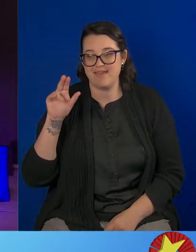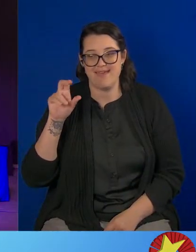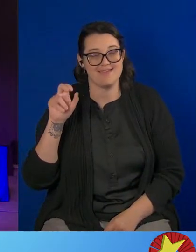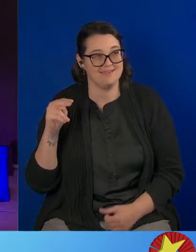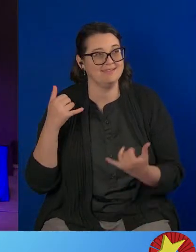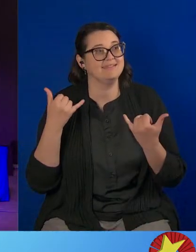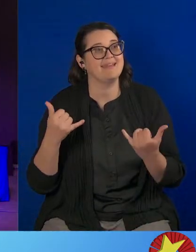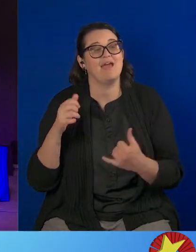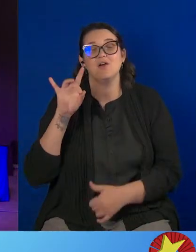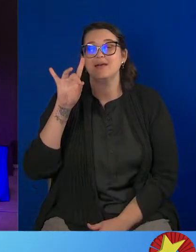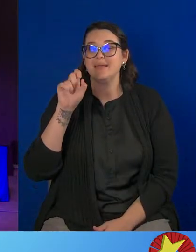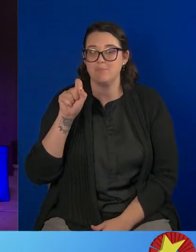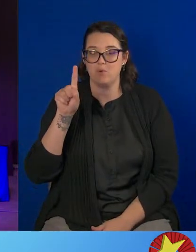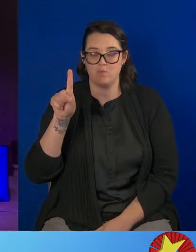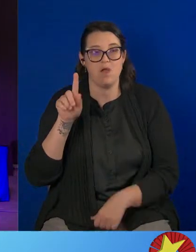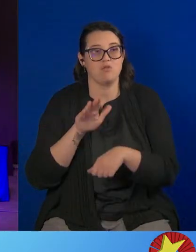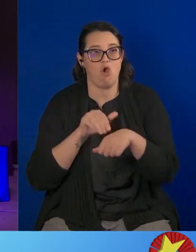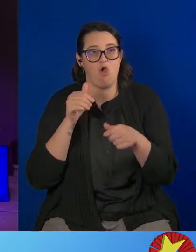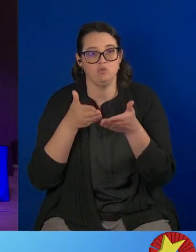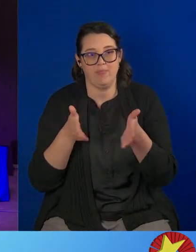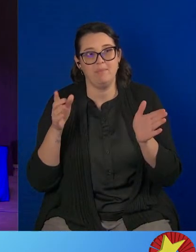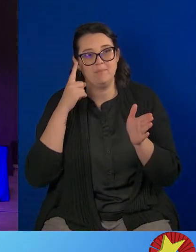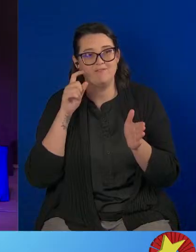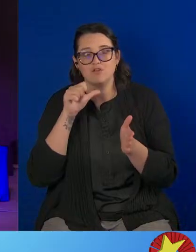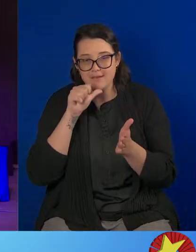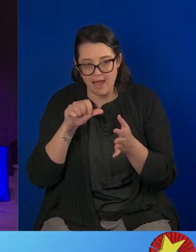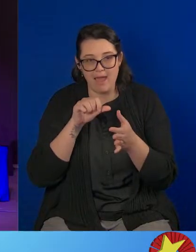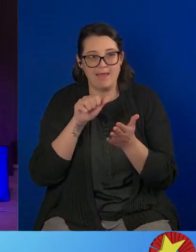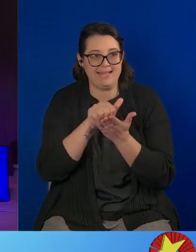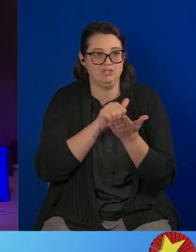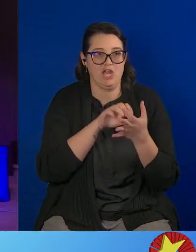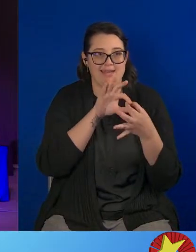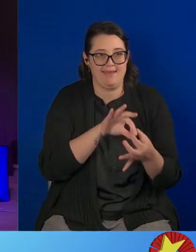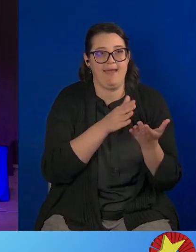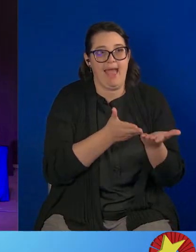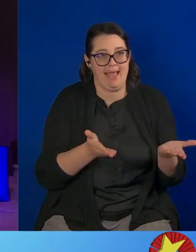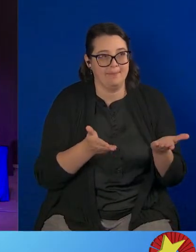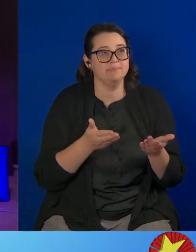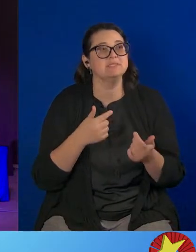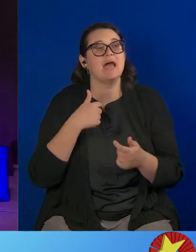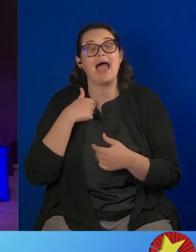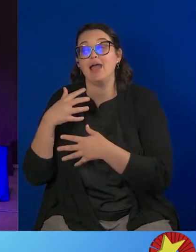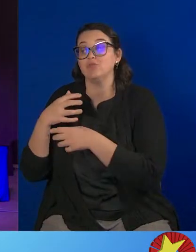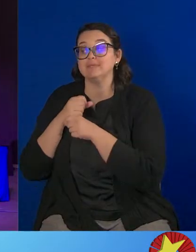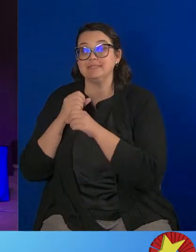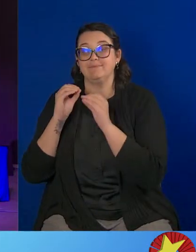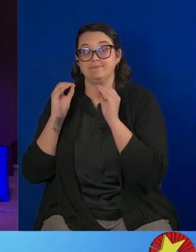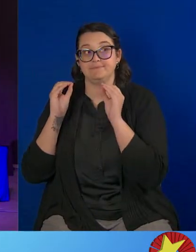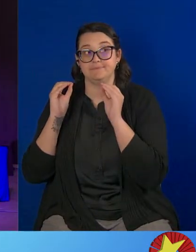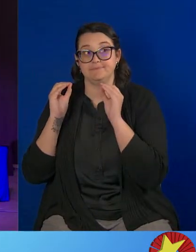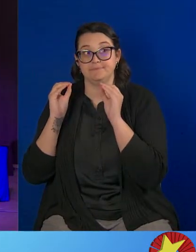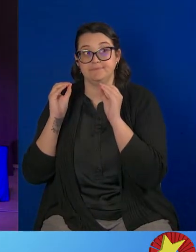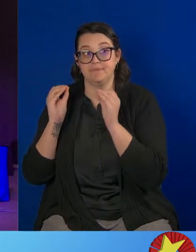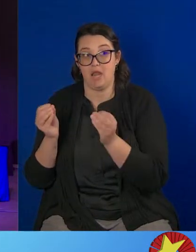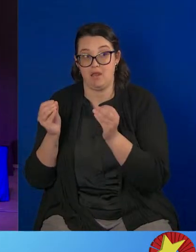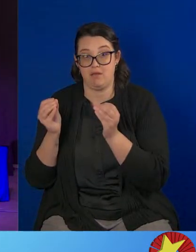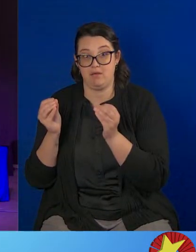8.1, call to the public for non-agenda items, which I received none for.